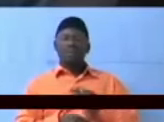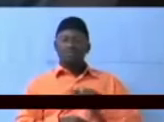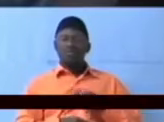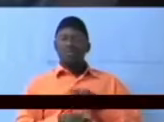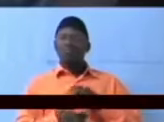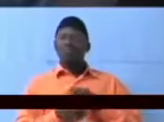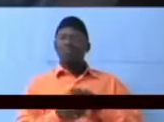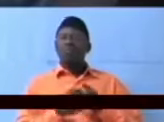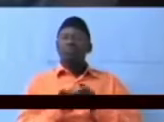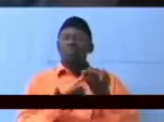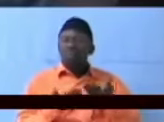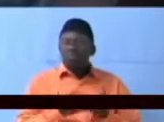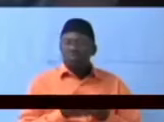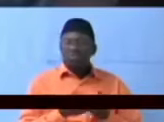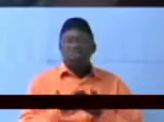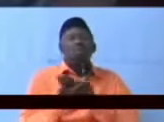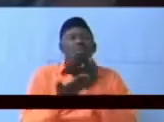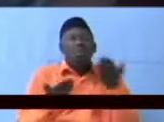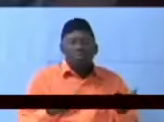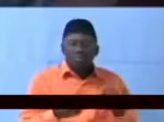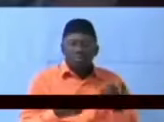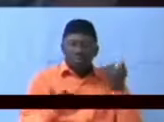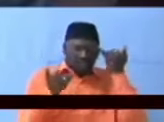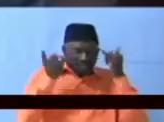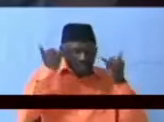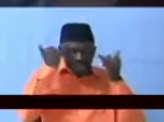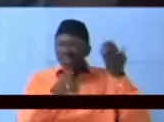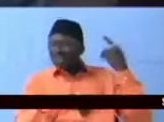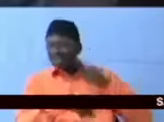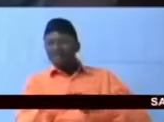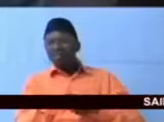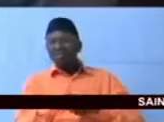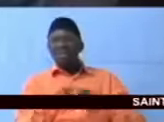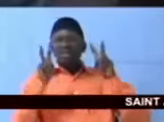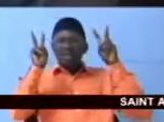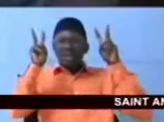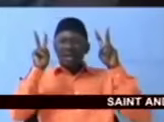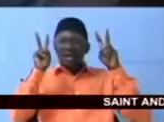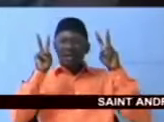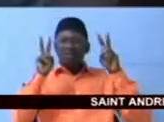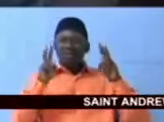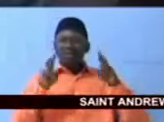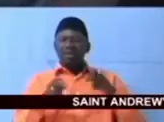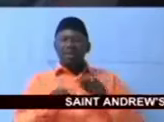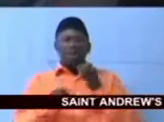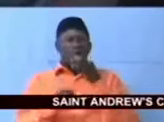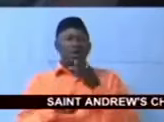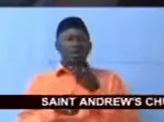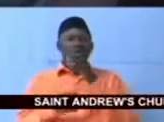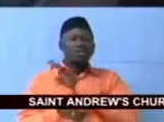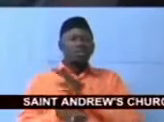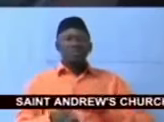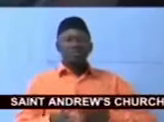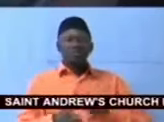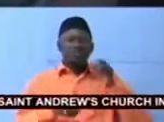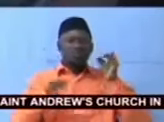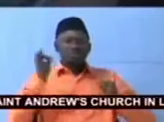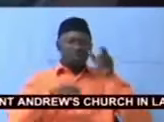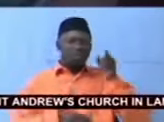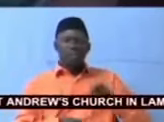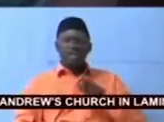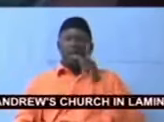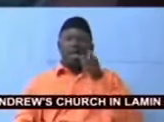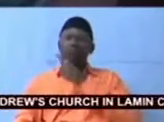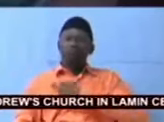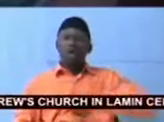the president at the time, Yaya Jammeh, asked him to leave the country within I think 48 hours or so. Té tamen ñepp yegoon nañ né mu jégg Yaya Jammeh daf ko wonon rek né ko